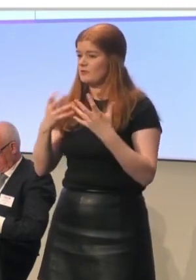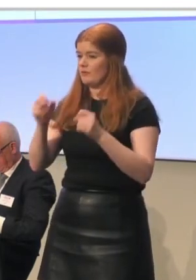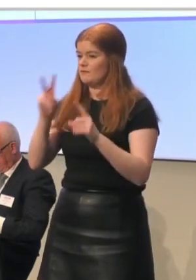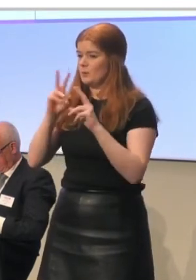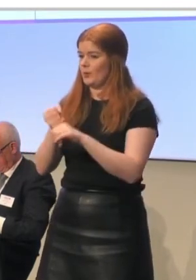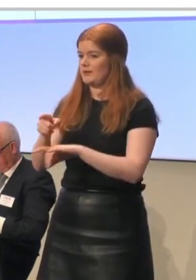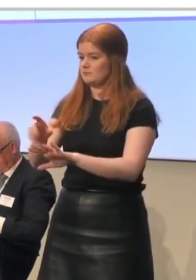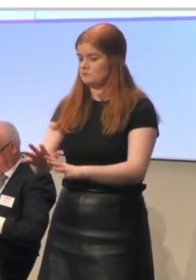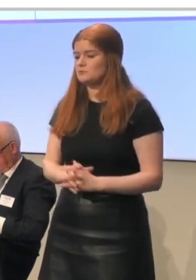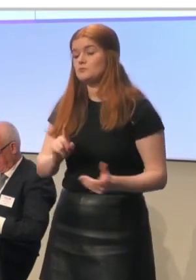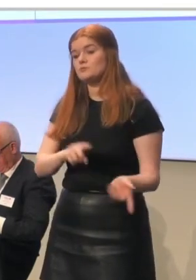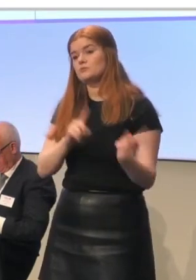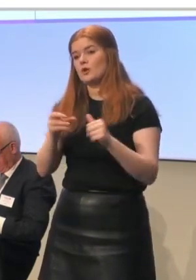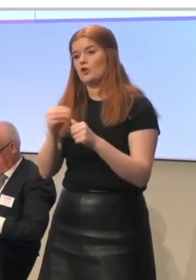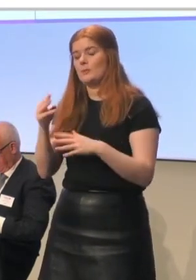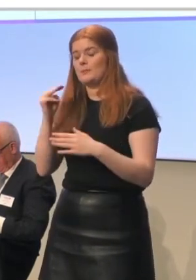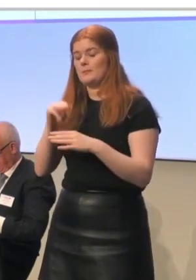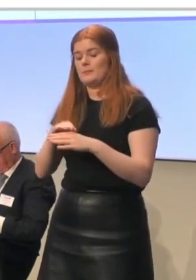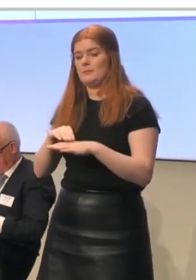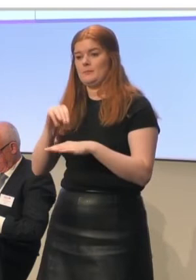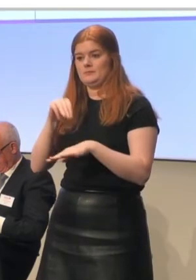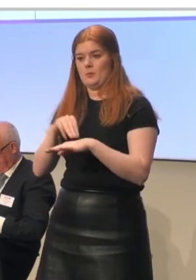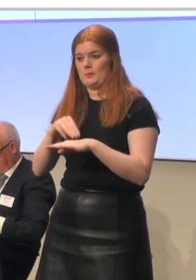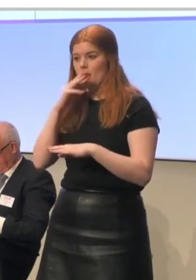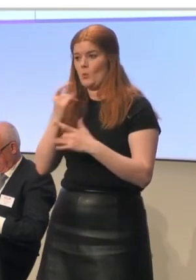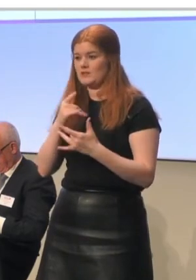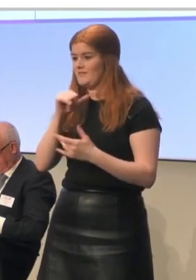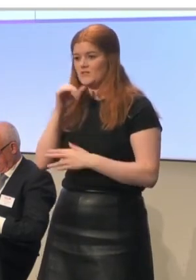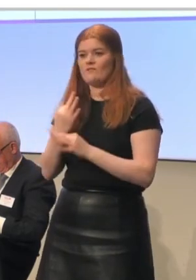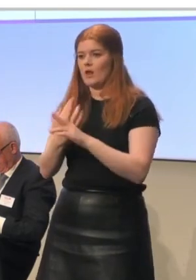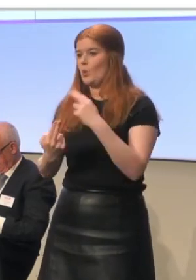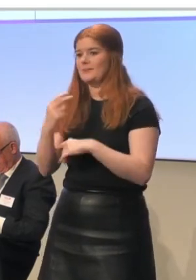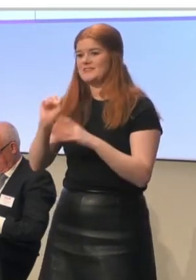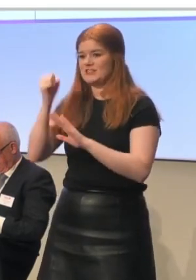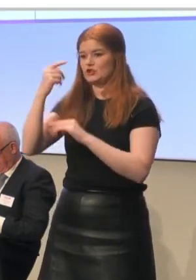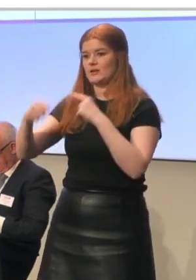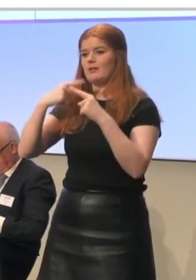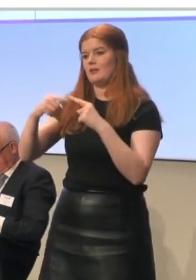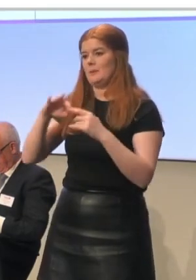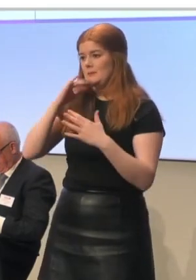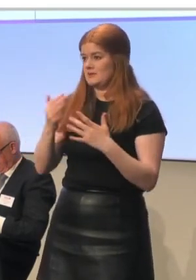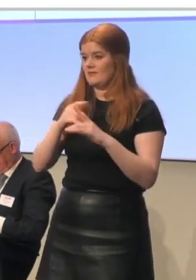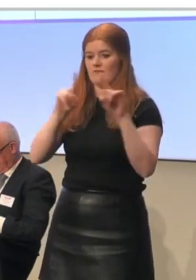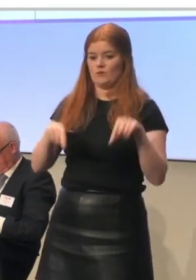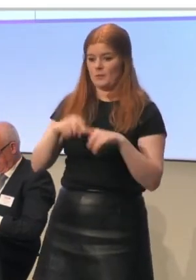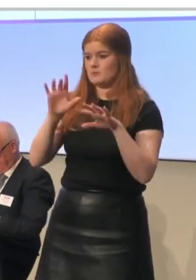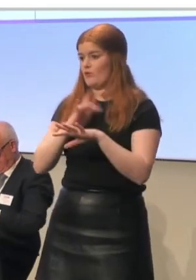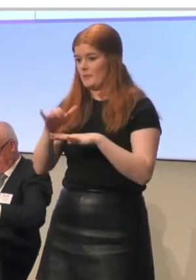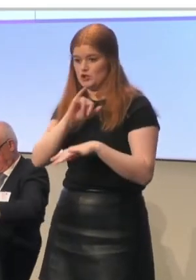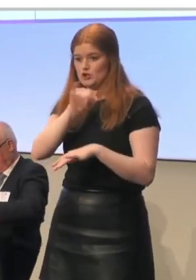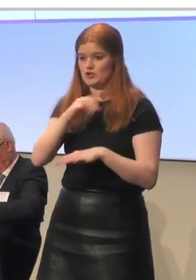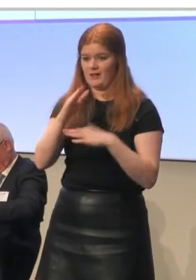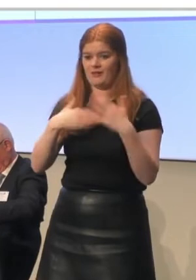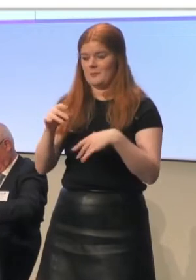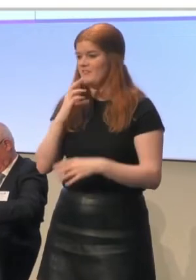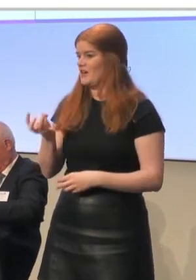on that. The other key issue, which isn't new to anybody here, is the lack of follow-on at senior cycle. So nice reforms and lots of reforms at junior cycle, but very